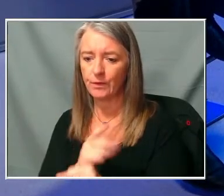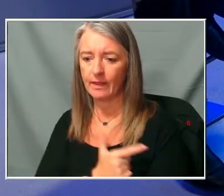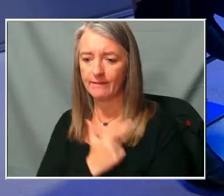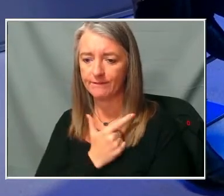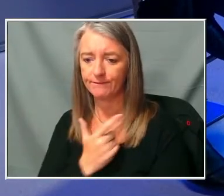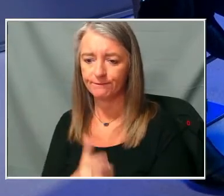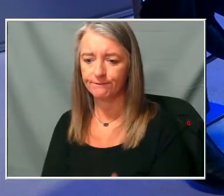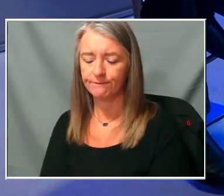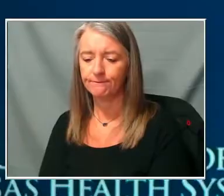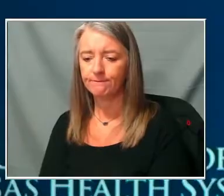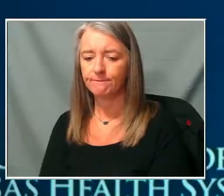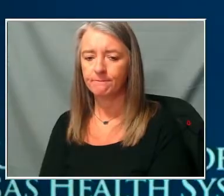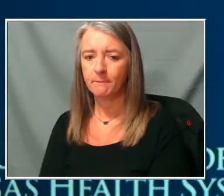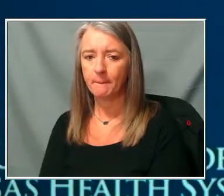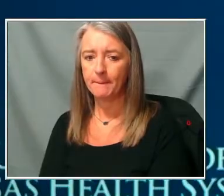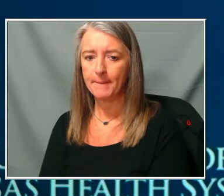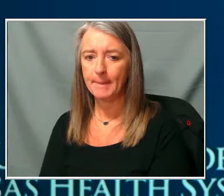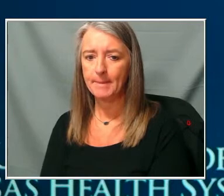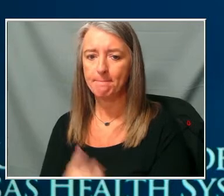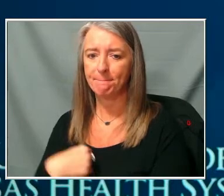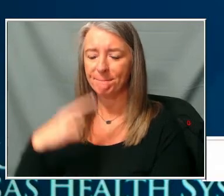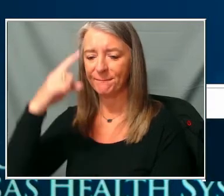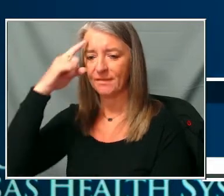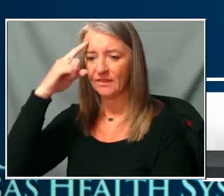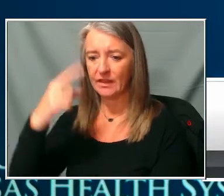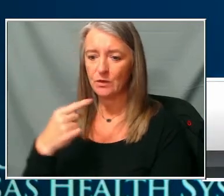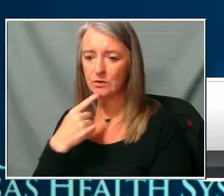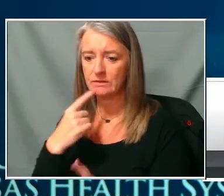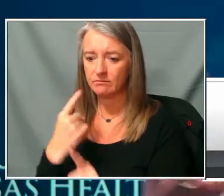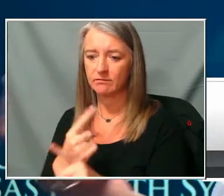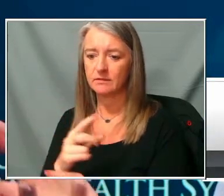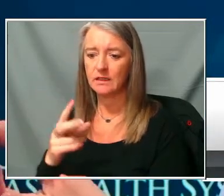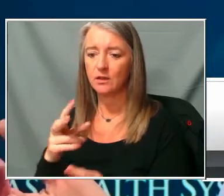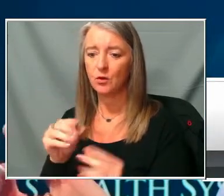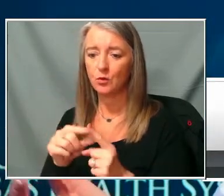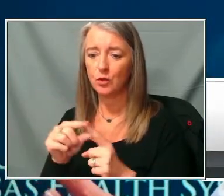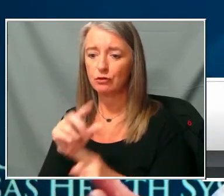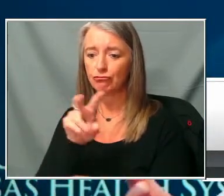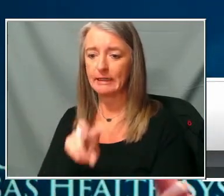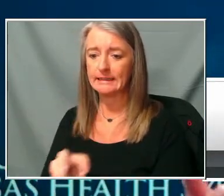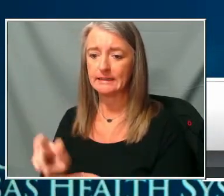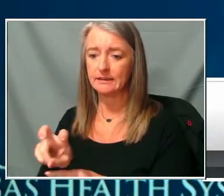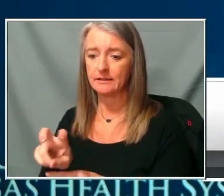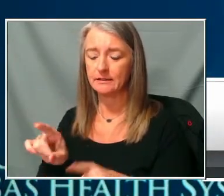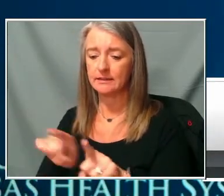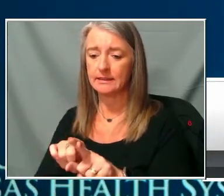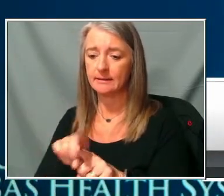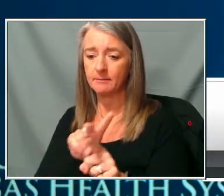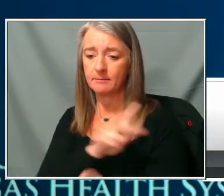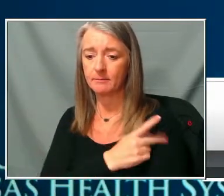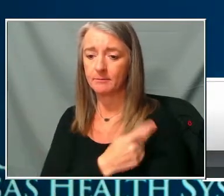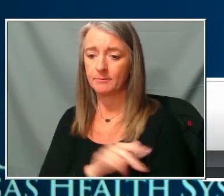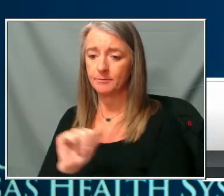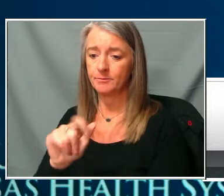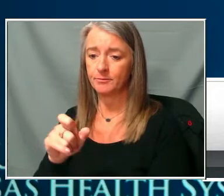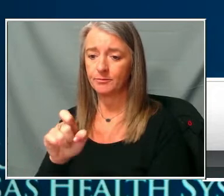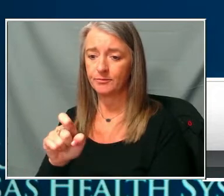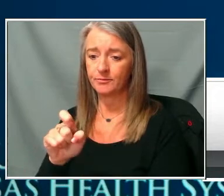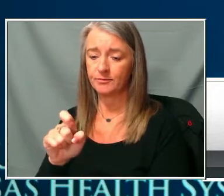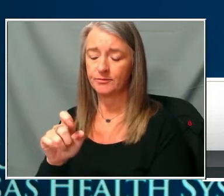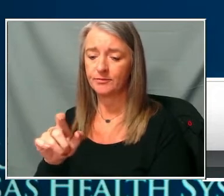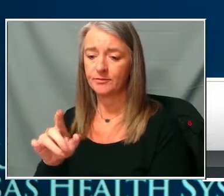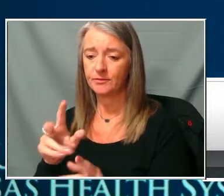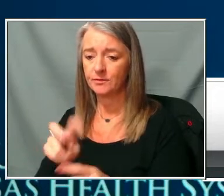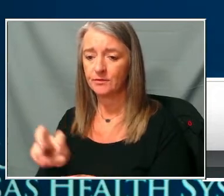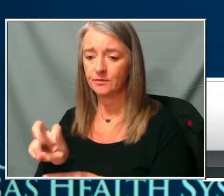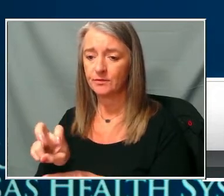absolutely. So I think that you hit the nail on the head in saying transitions, because patients just like Alex are navigating so many transitions as we think about